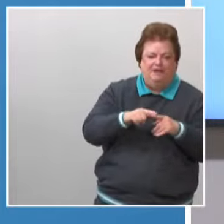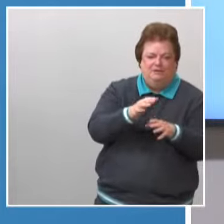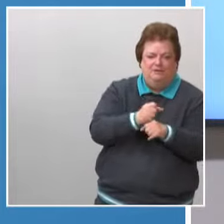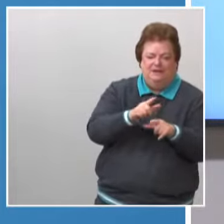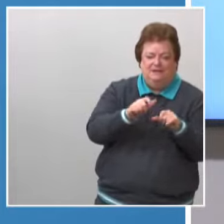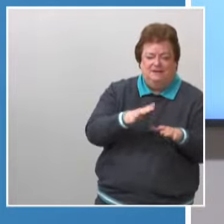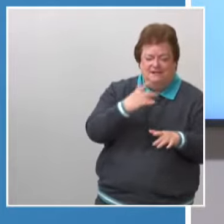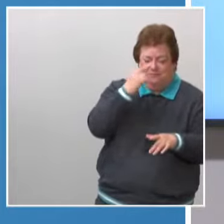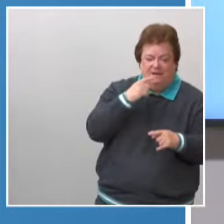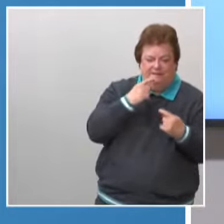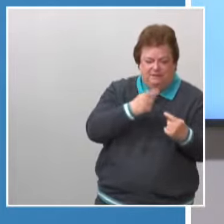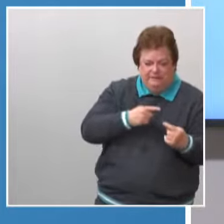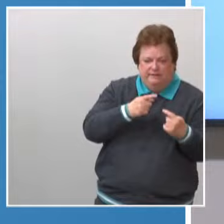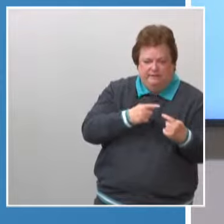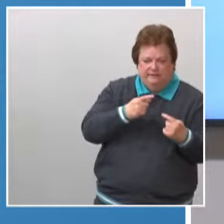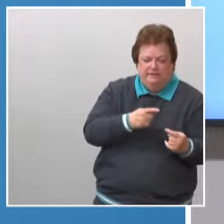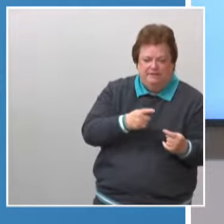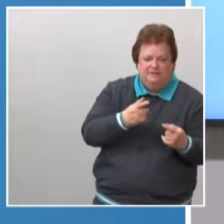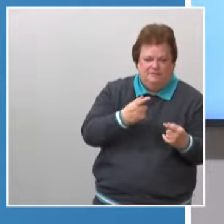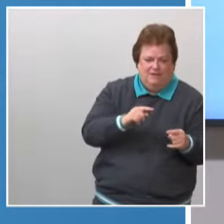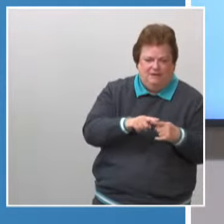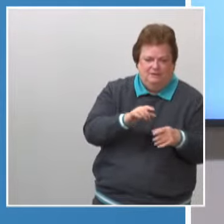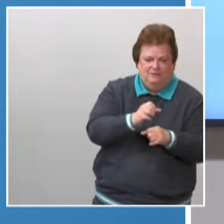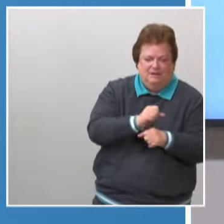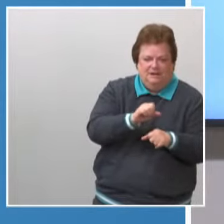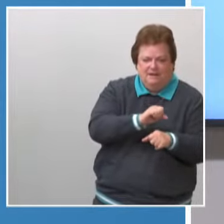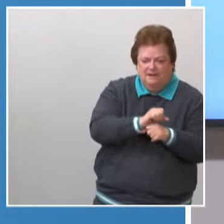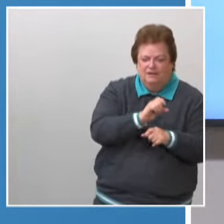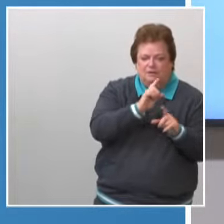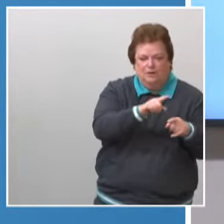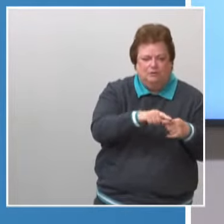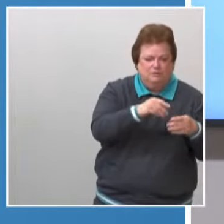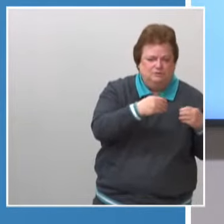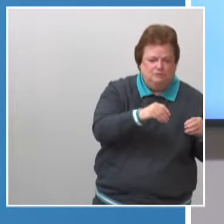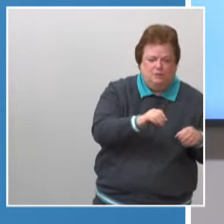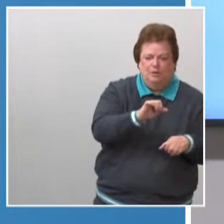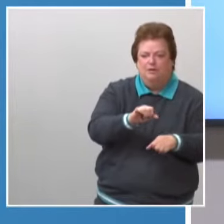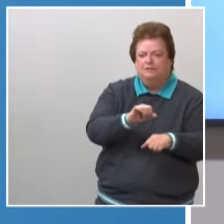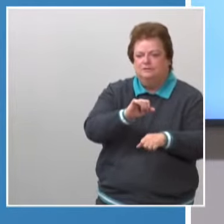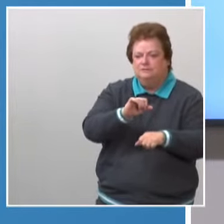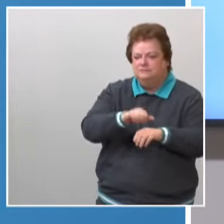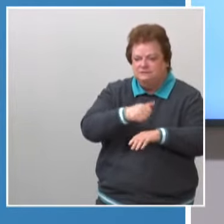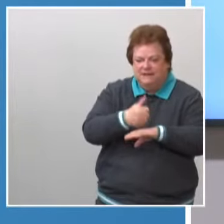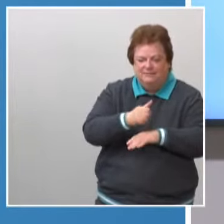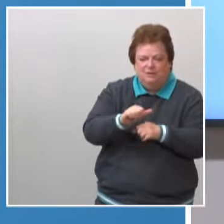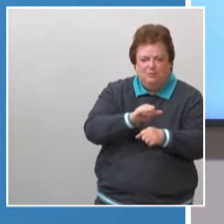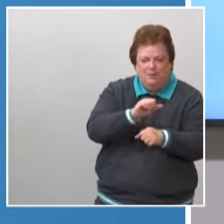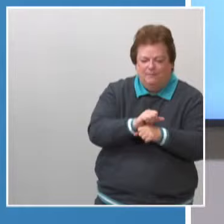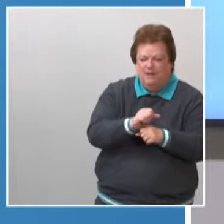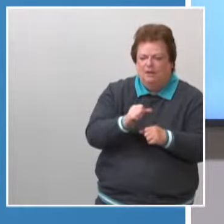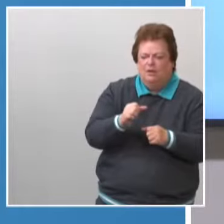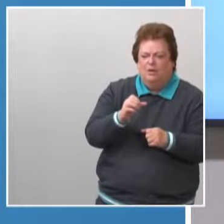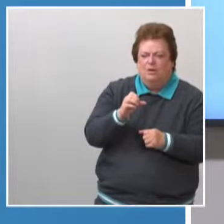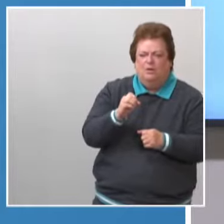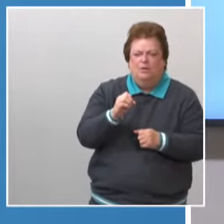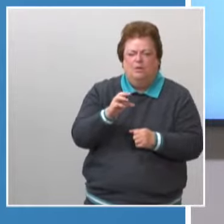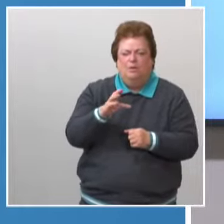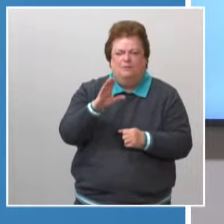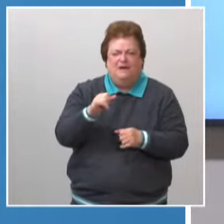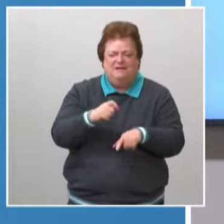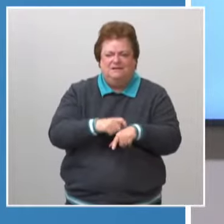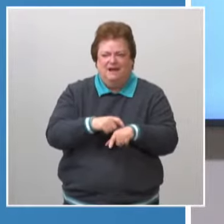how hard it is to, whether it's find them at the store, whether it's to set up an appointment, things like that. So for example, by the